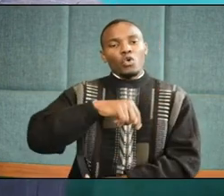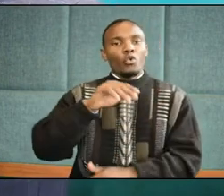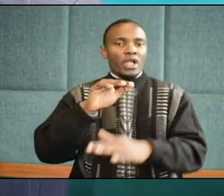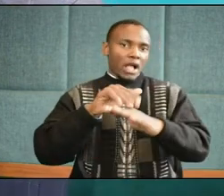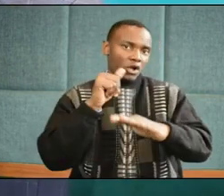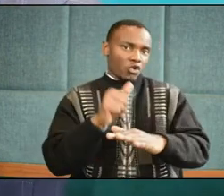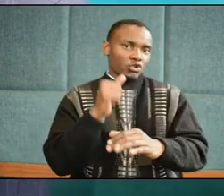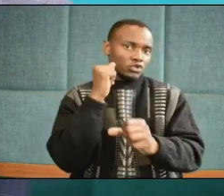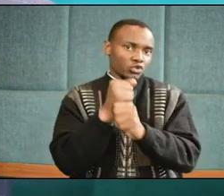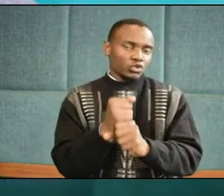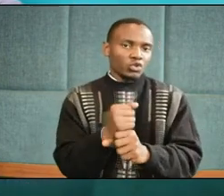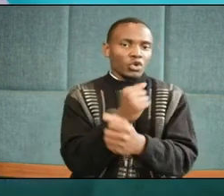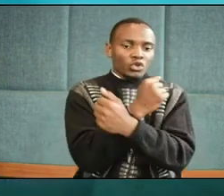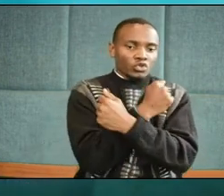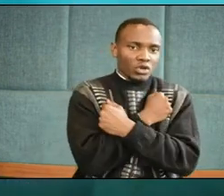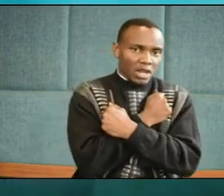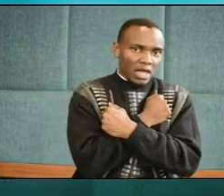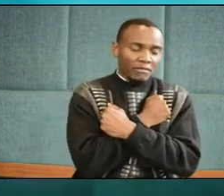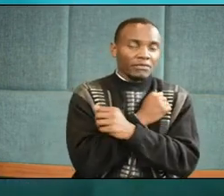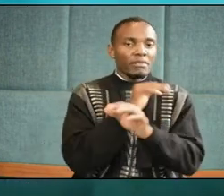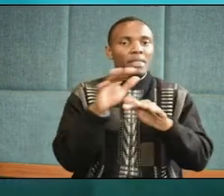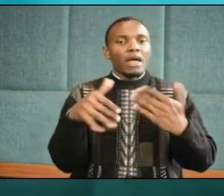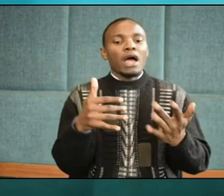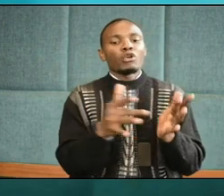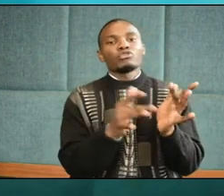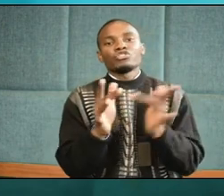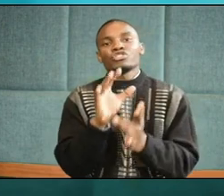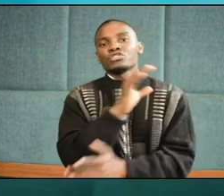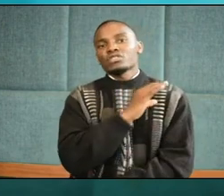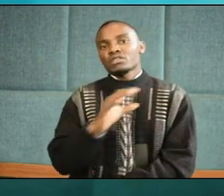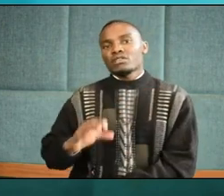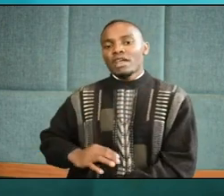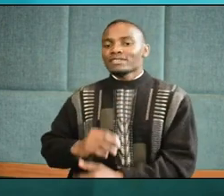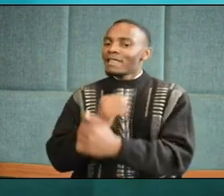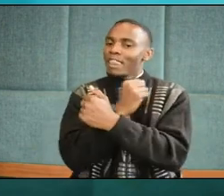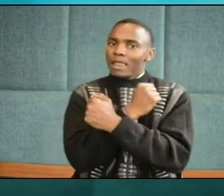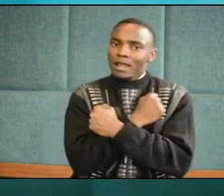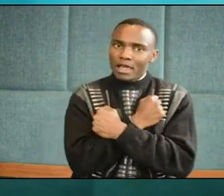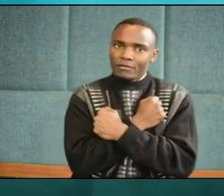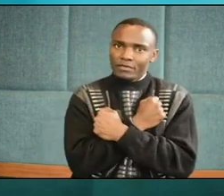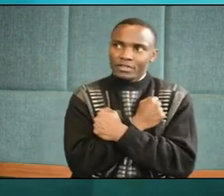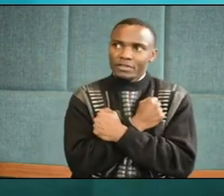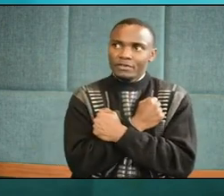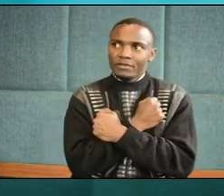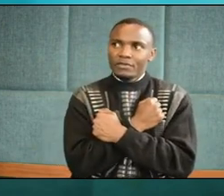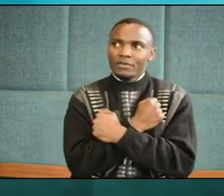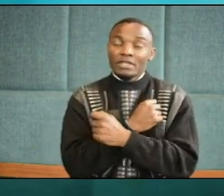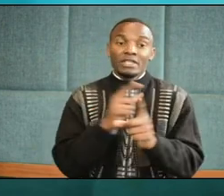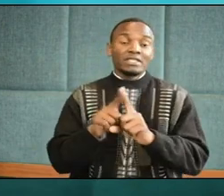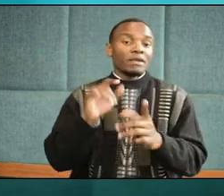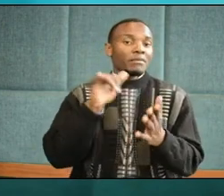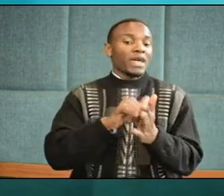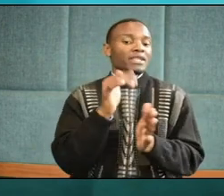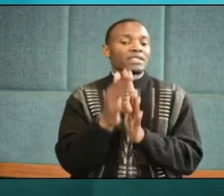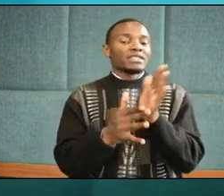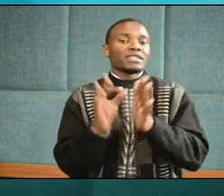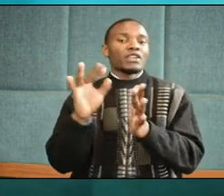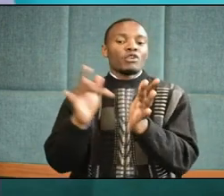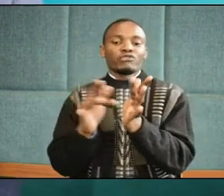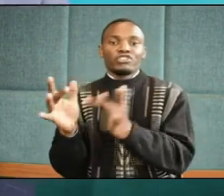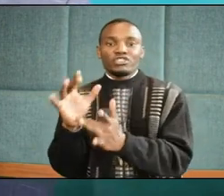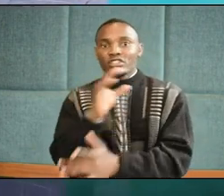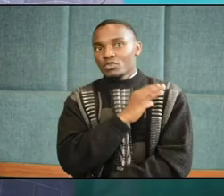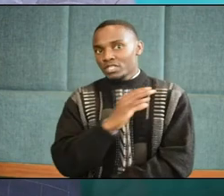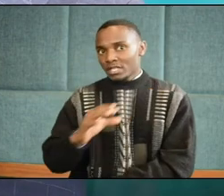to love the way Christ loved, and it is the mark of Jesus Christ. Mind